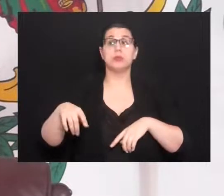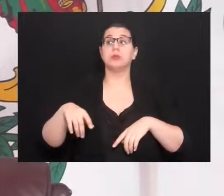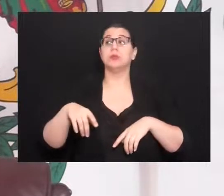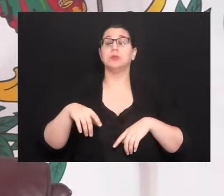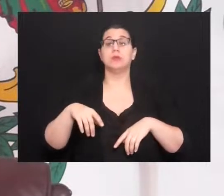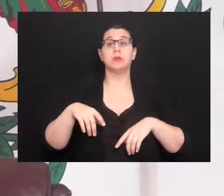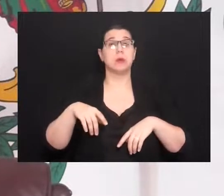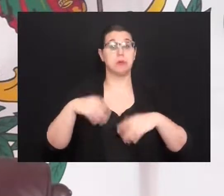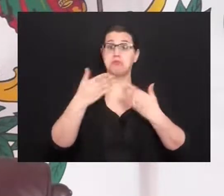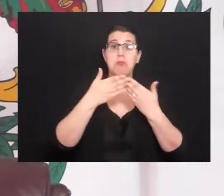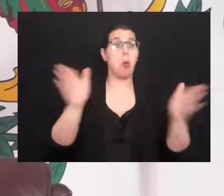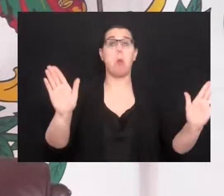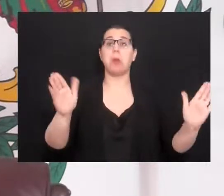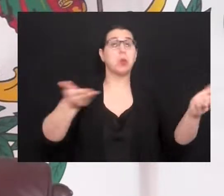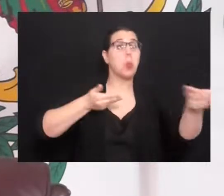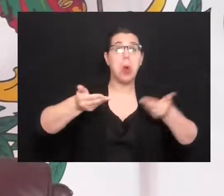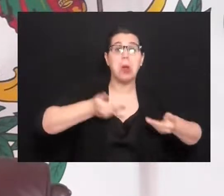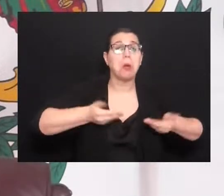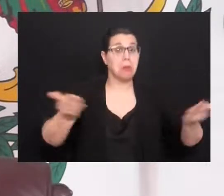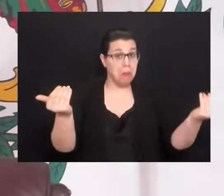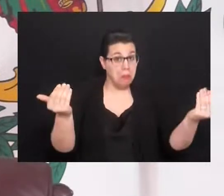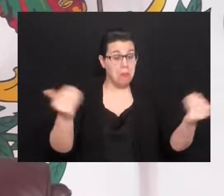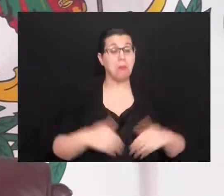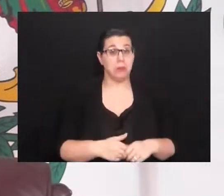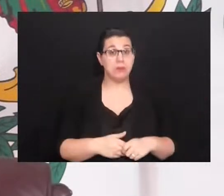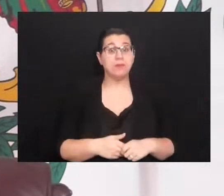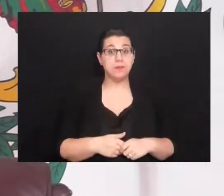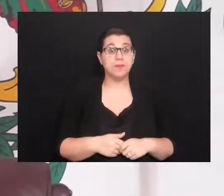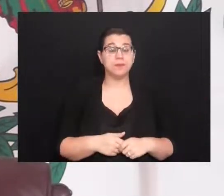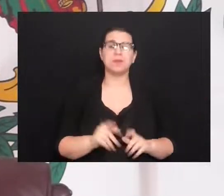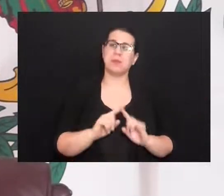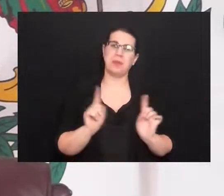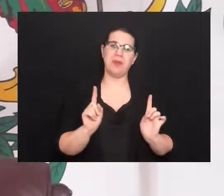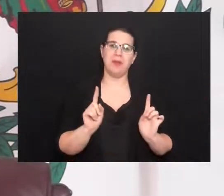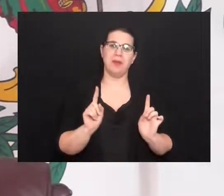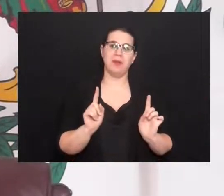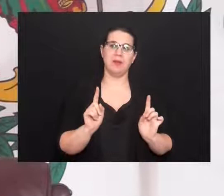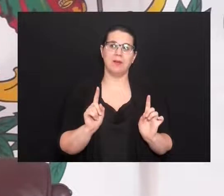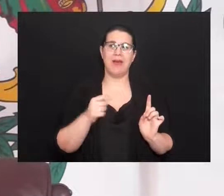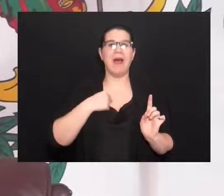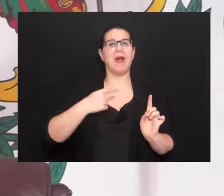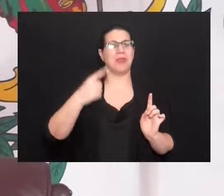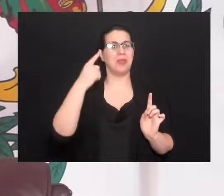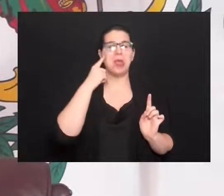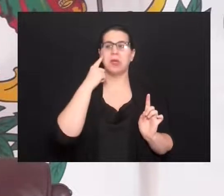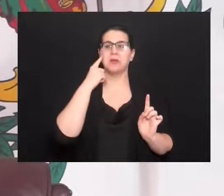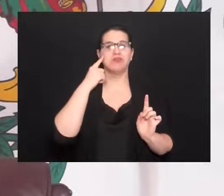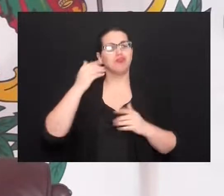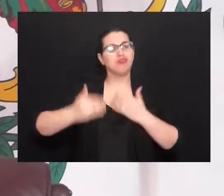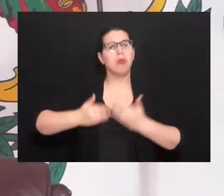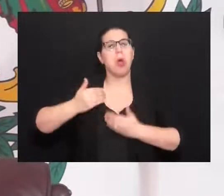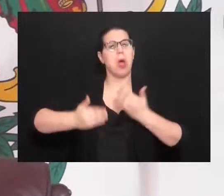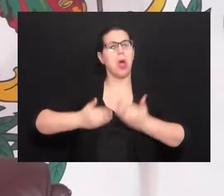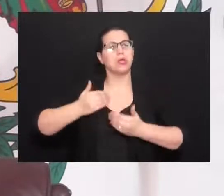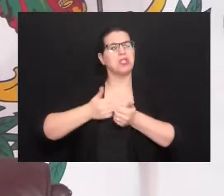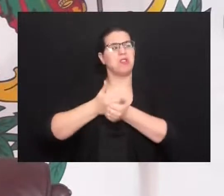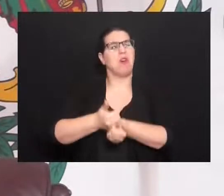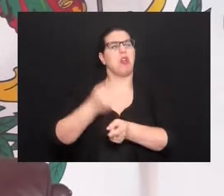absolutely opening our arms and welcoming. But I think the process is going all the right way right